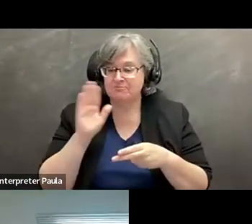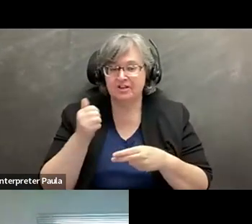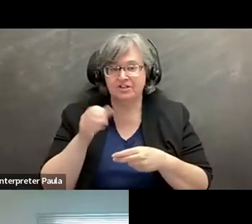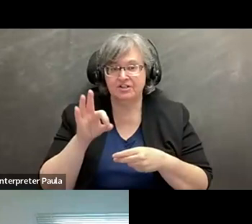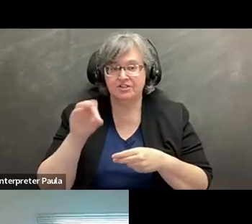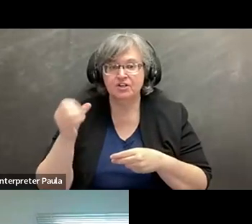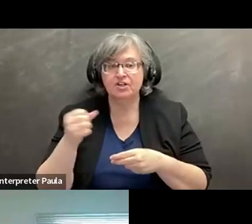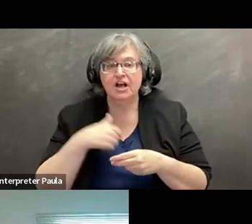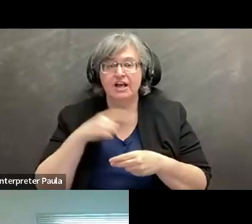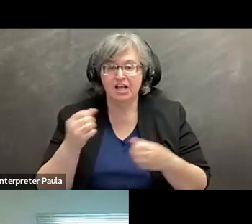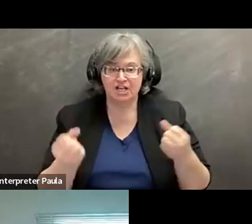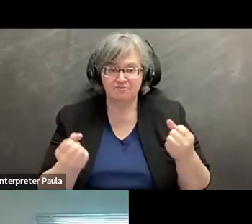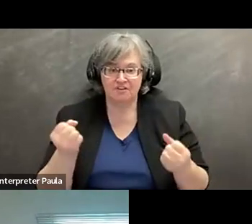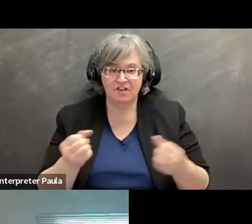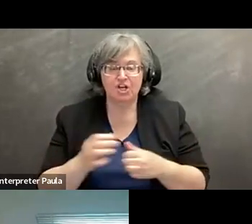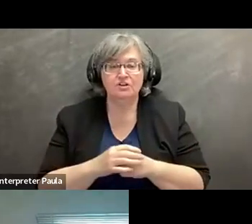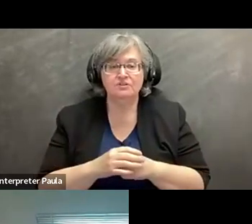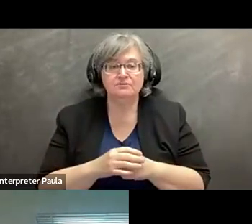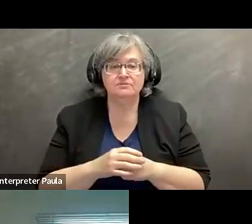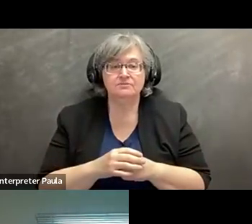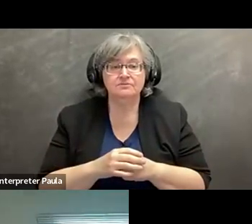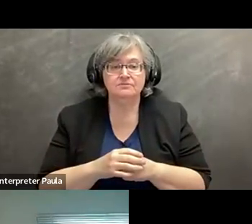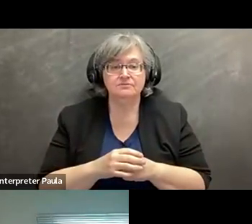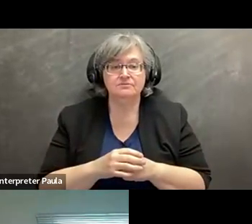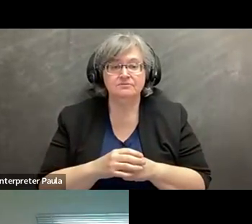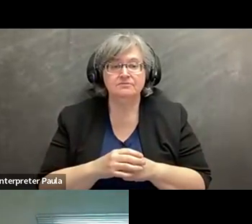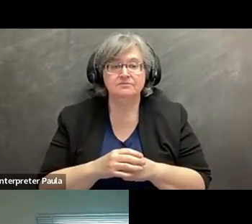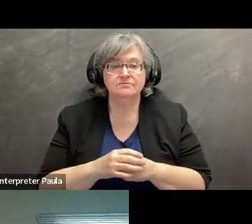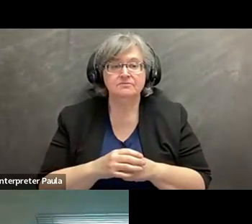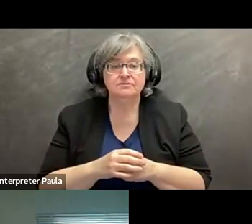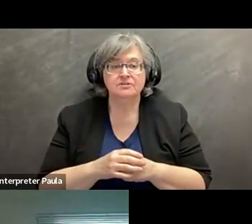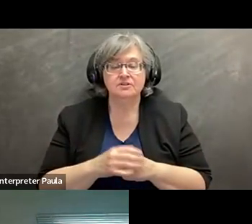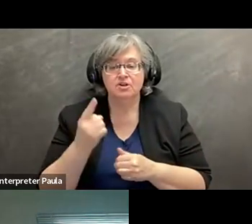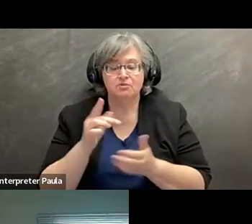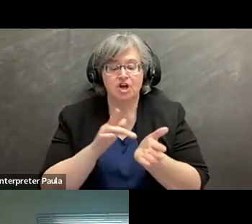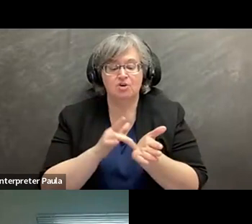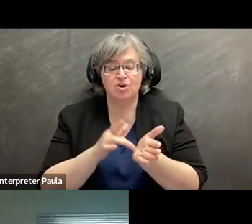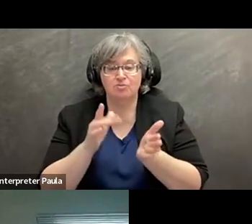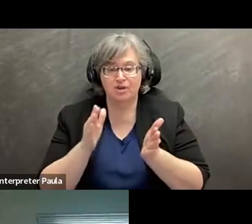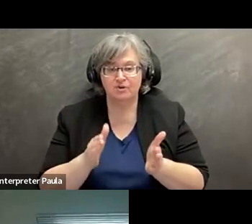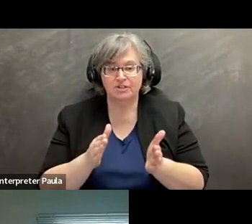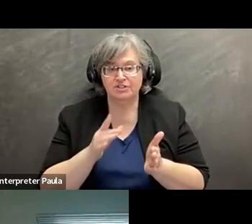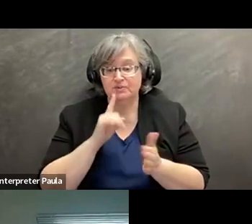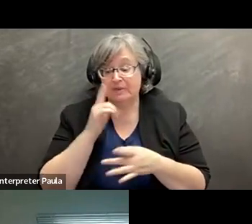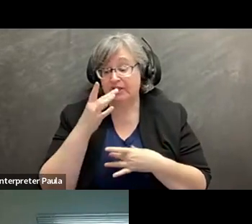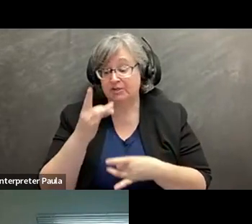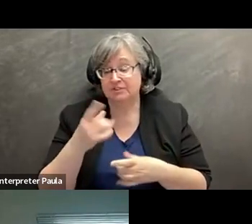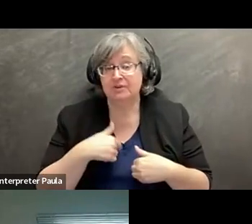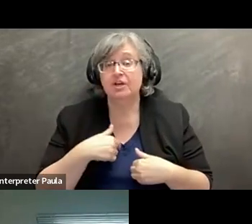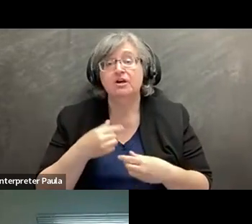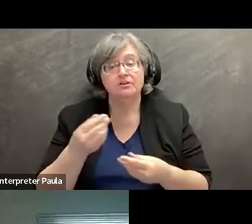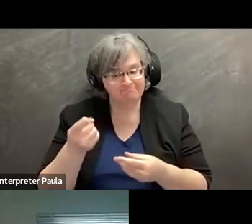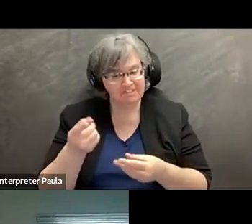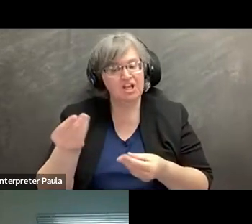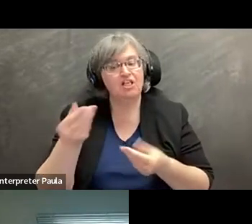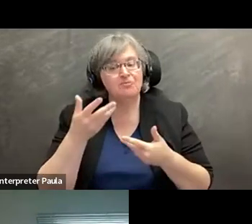vehicle, and this particular predator was interested in me and let me know he was